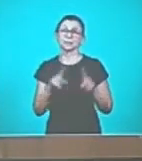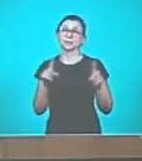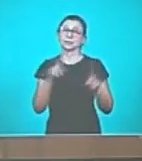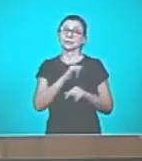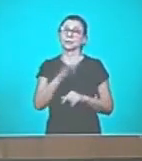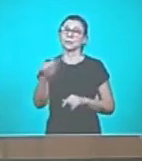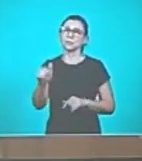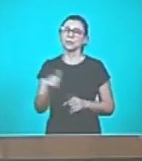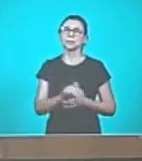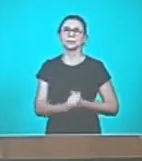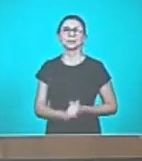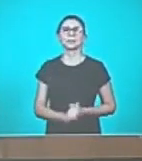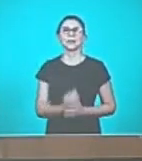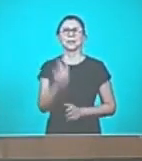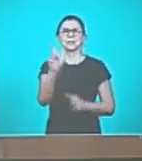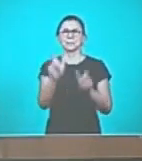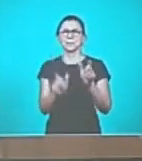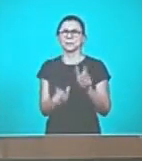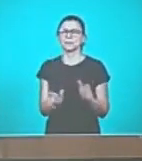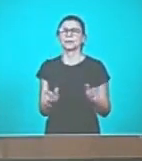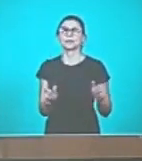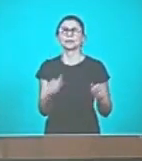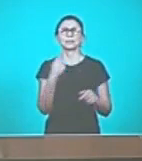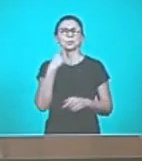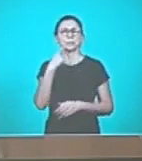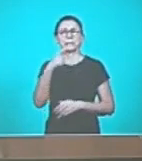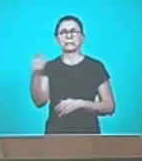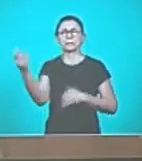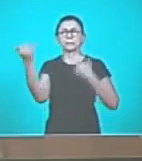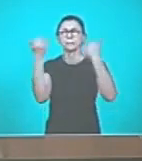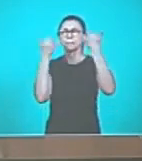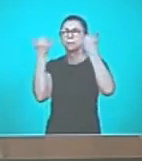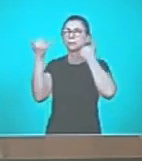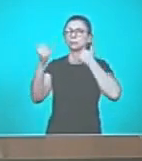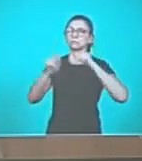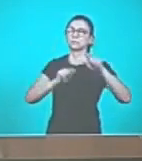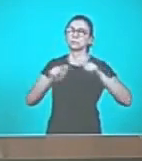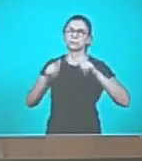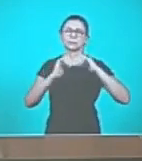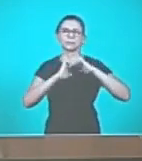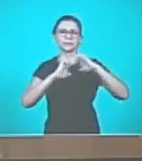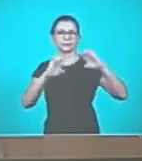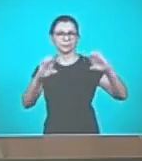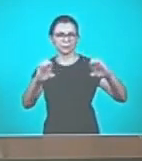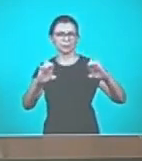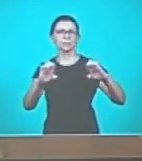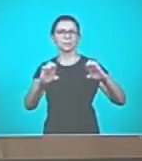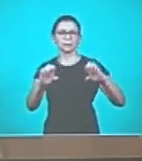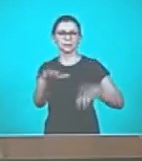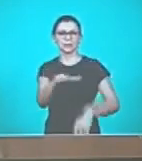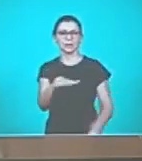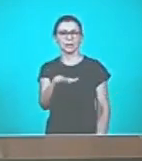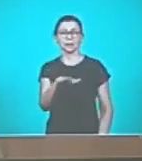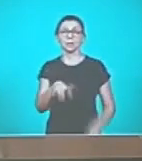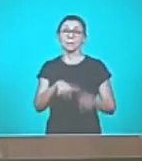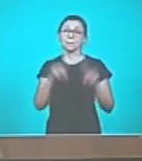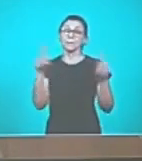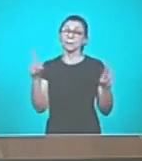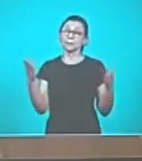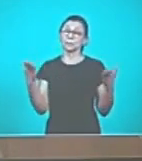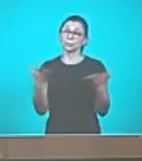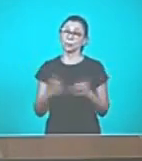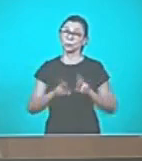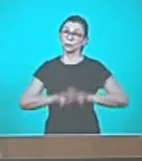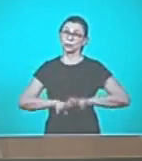announcements. Many sent to us, as usual, every week. Many sent a lot of information about evangelization information, but since